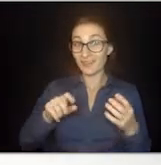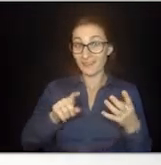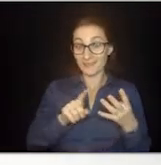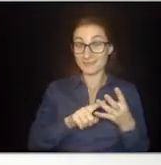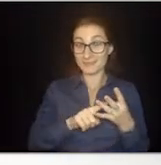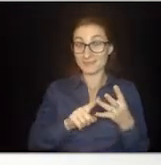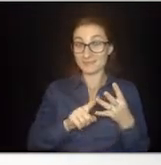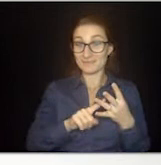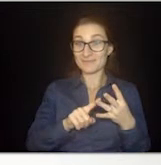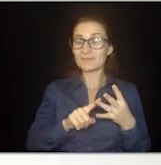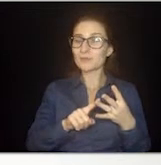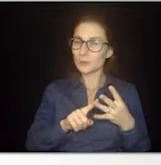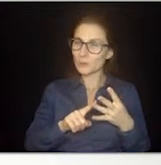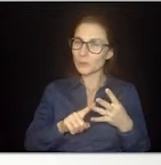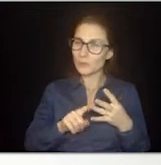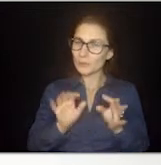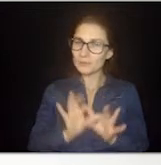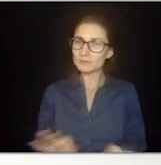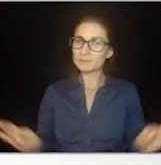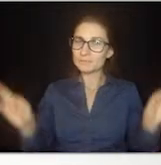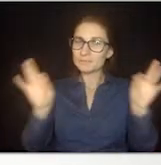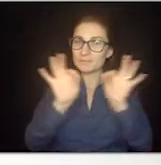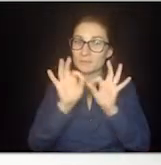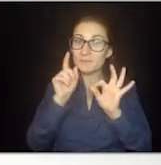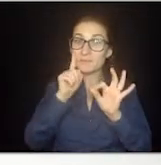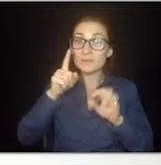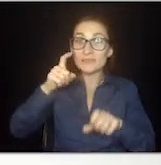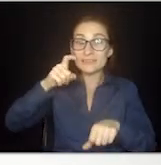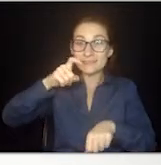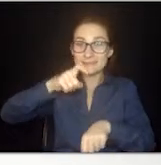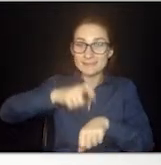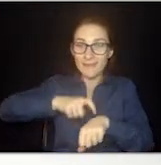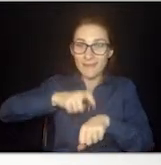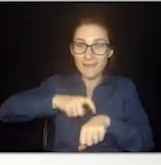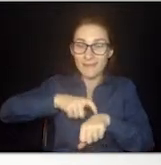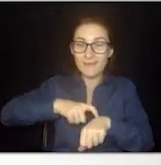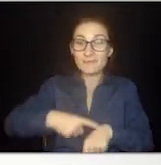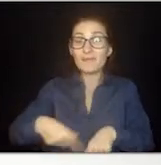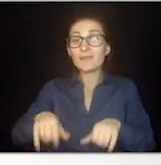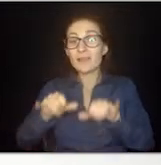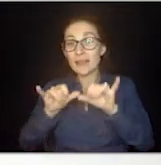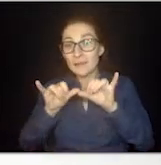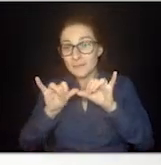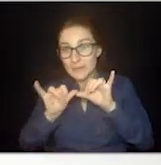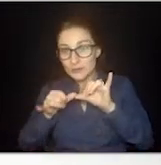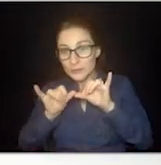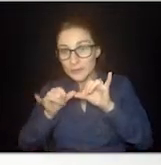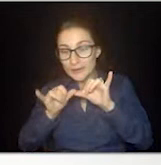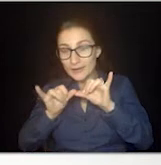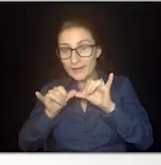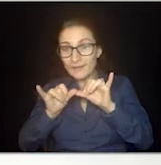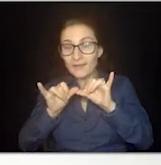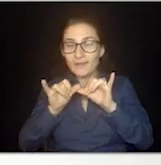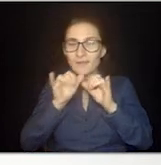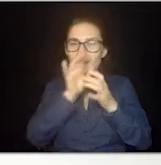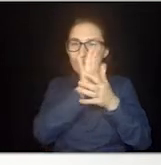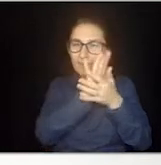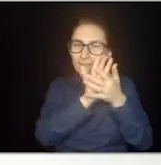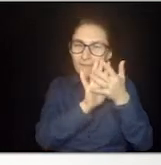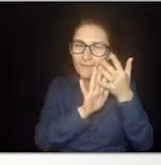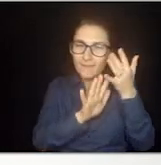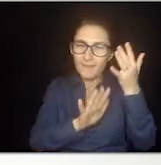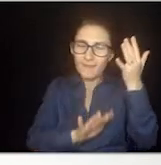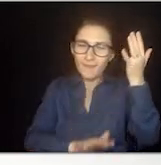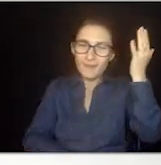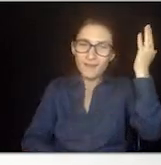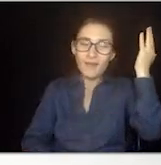is the key to time, to measurement, to all those